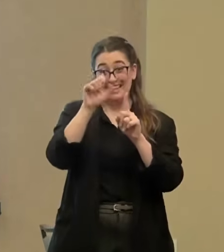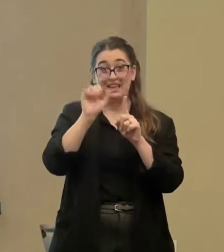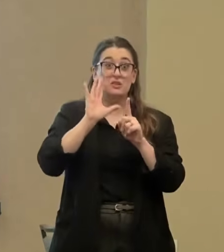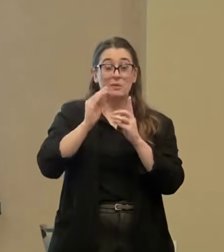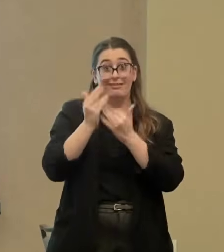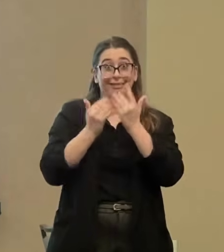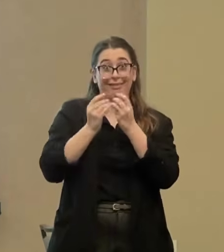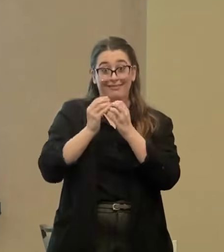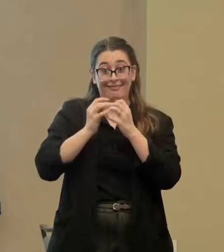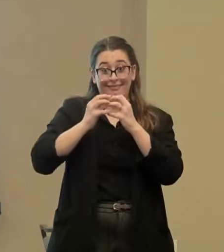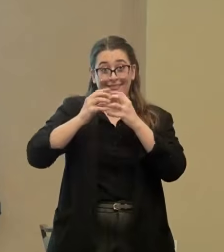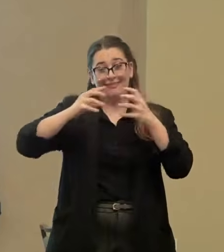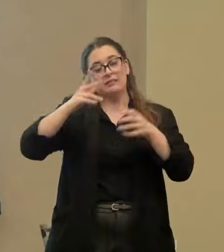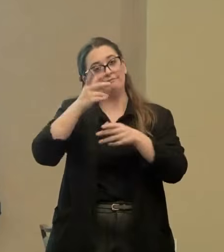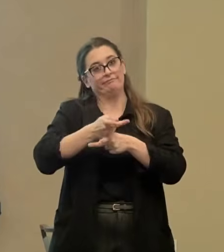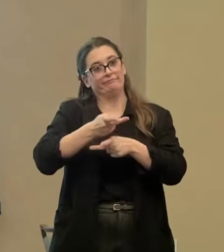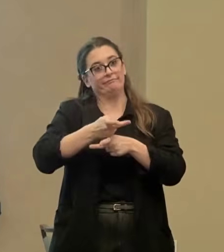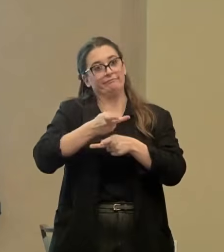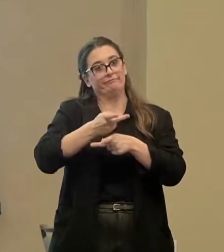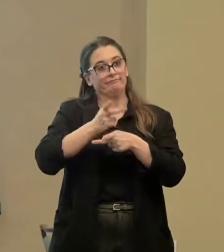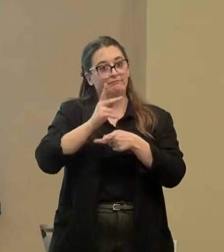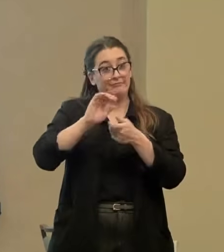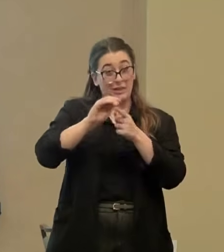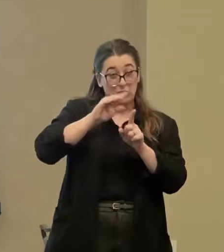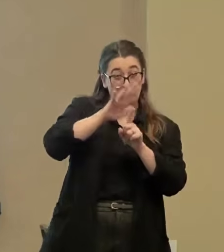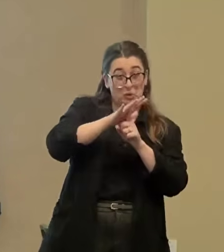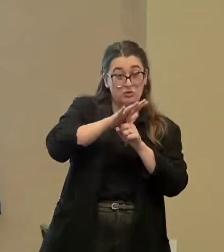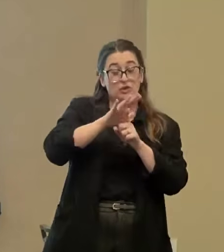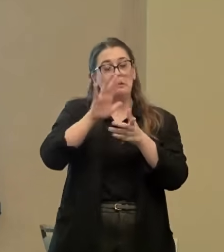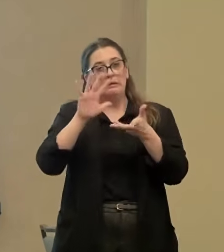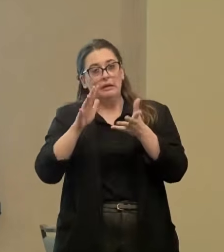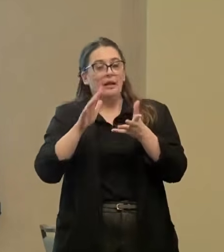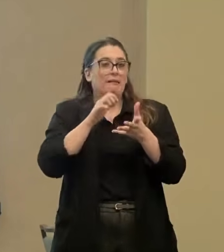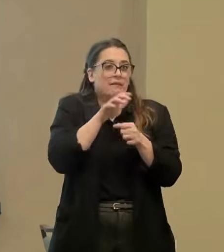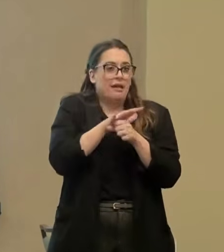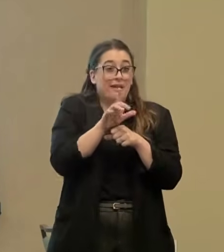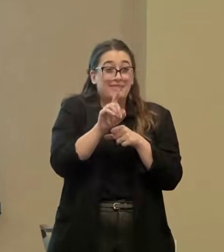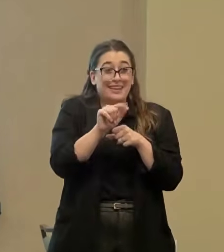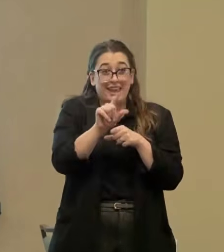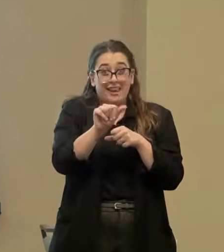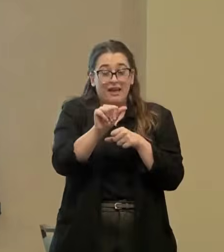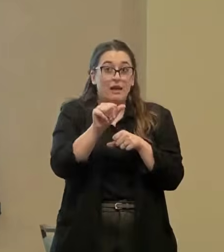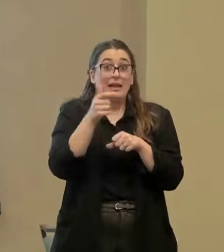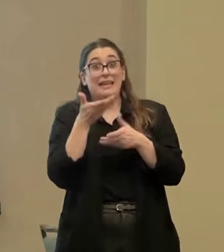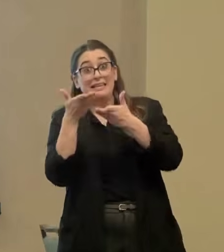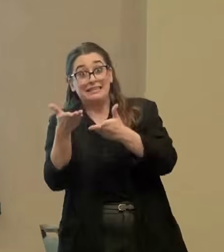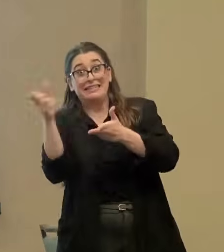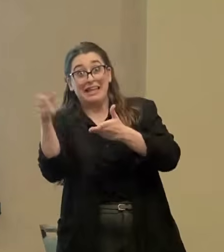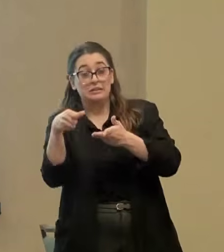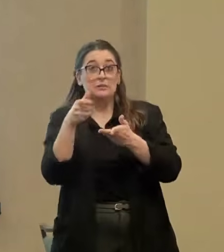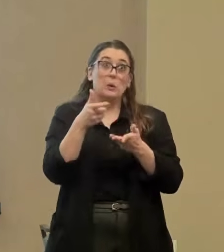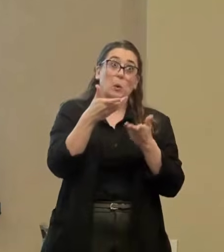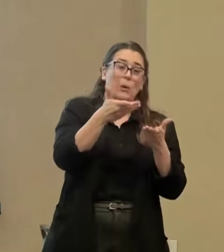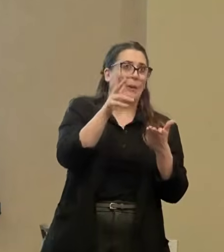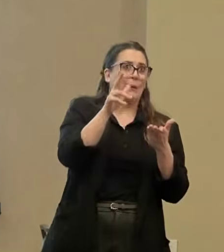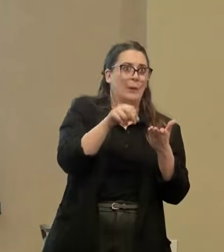So we definitely want to be mindful of how you expose yourself to red light. There's not enough data to say I definitely recommend it. I'm actually